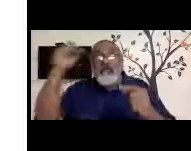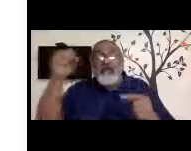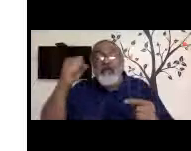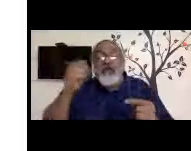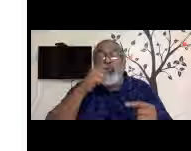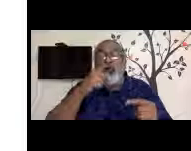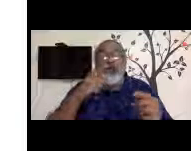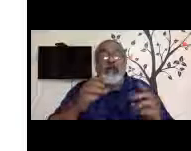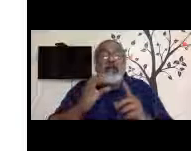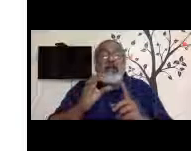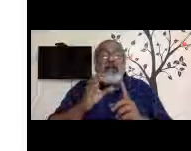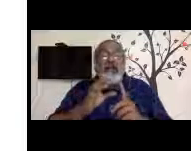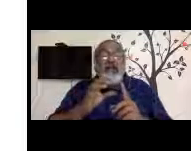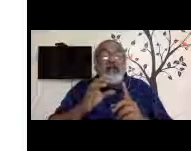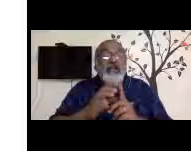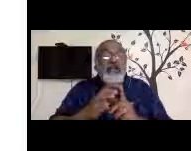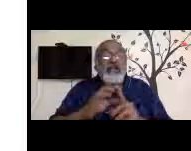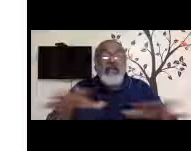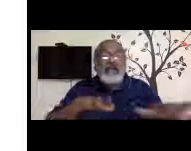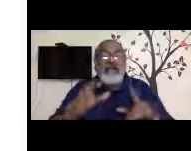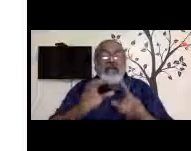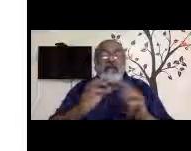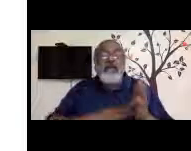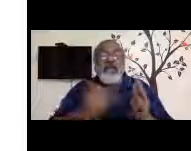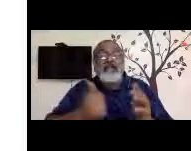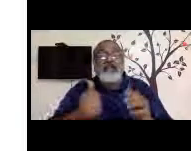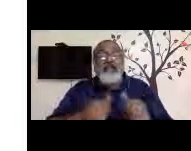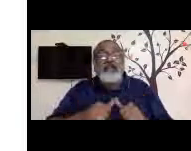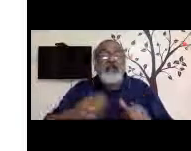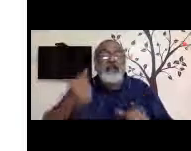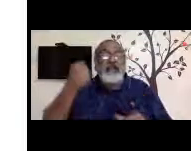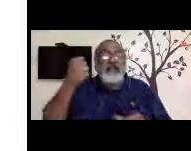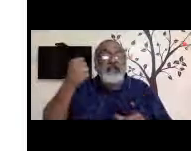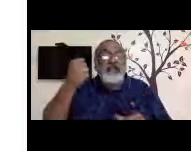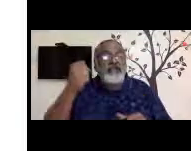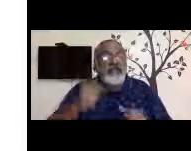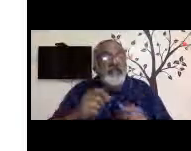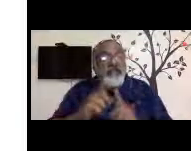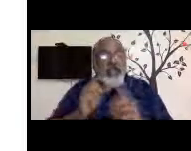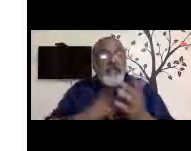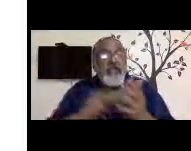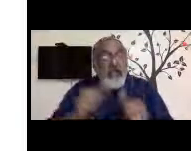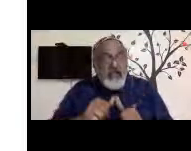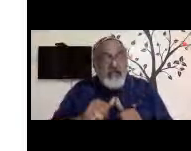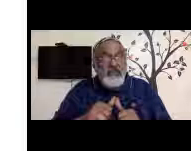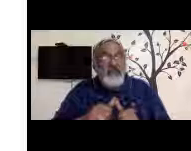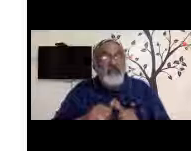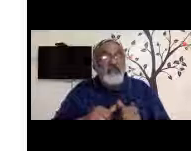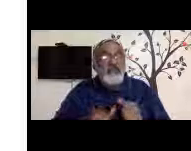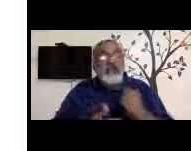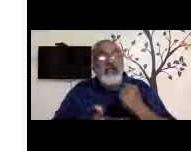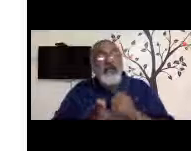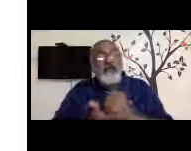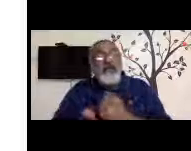Disaster Management Authority. And apart from that, essential medical facilities for life-saving